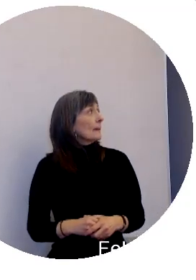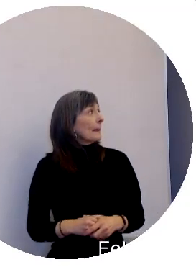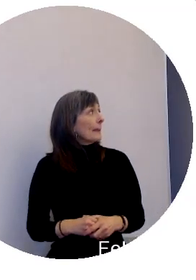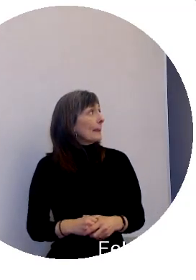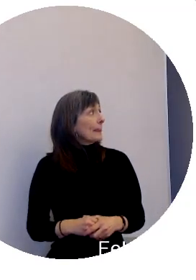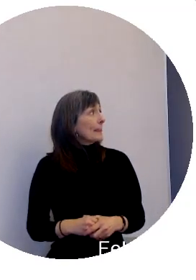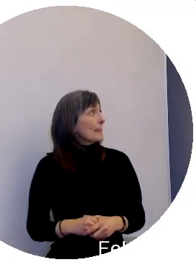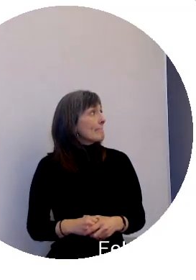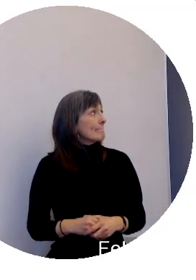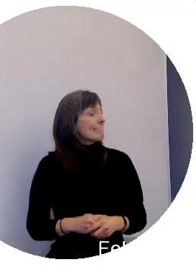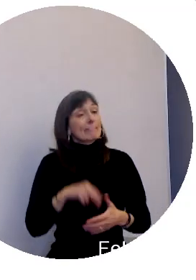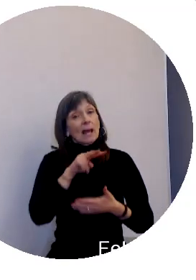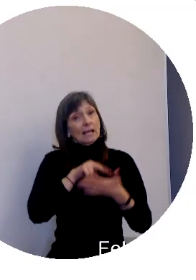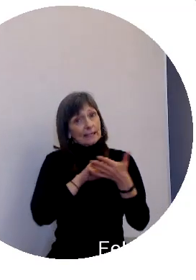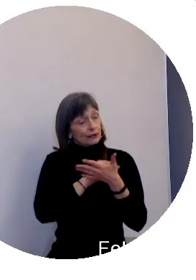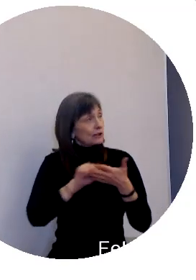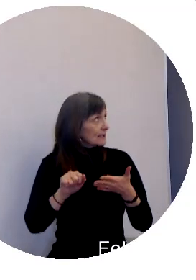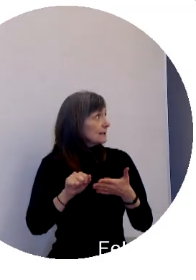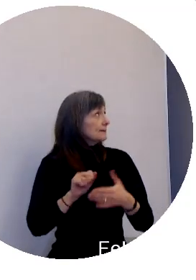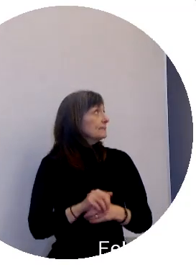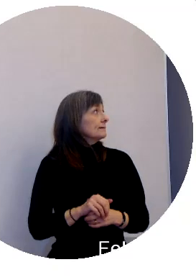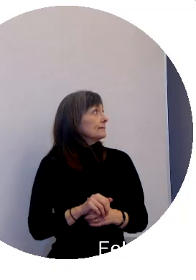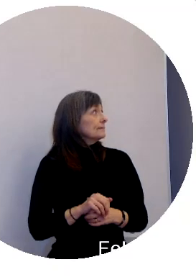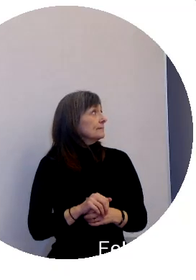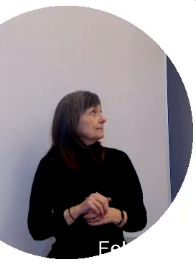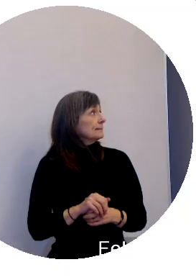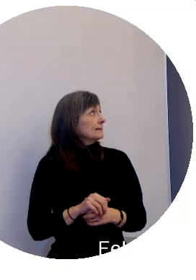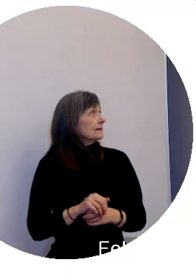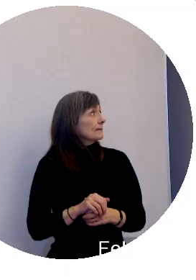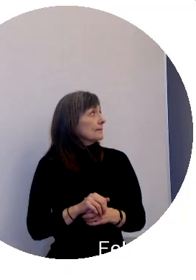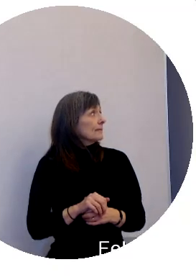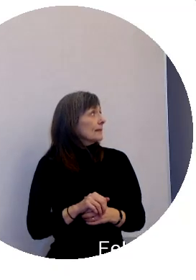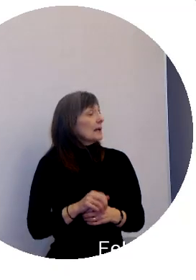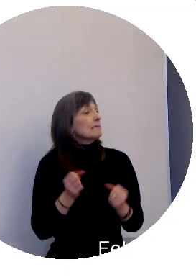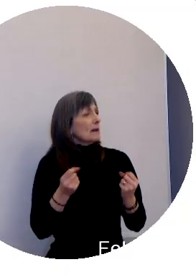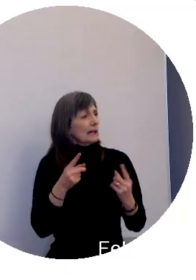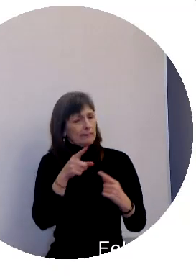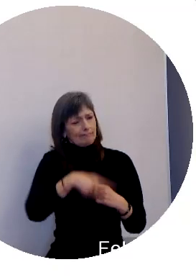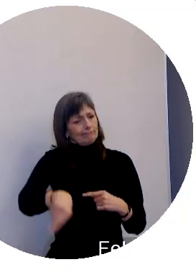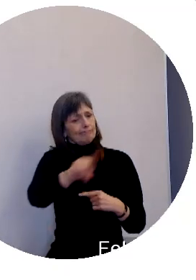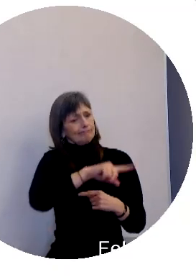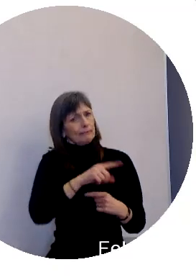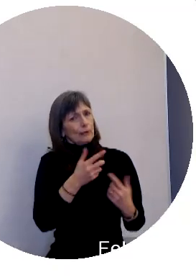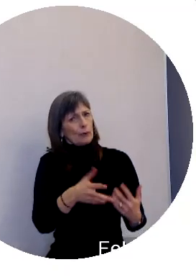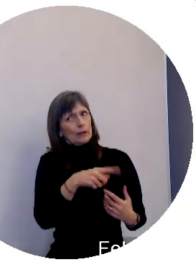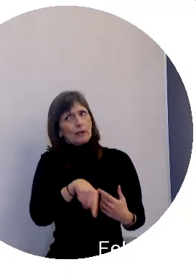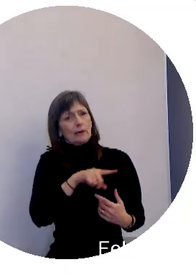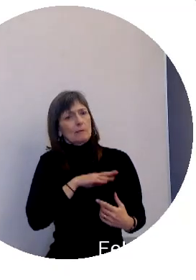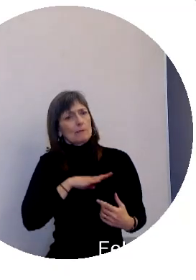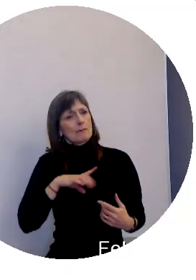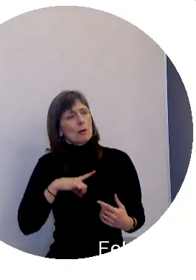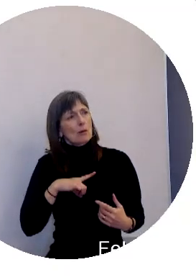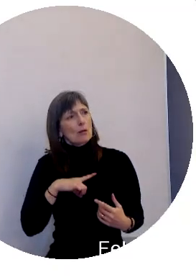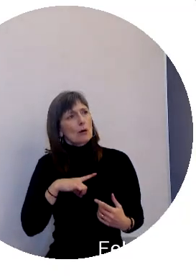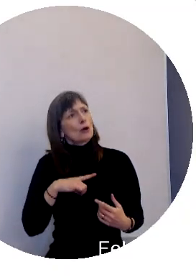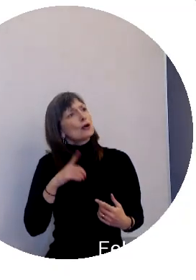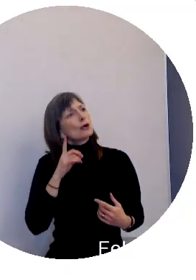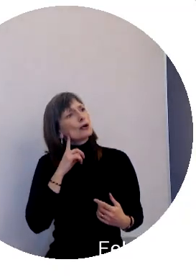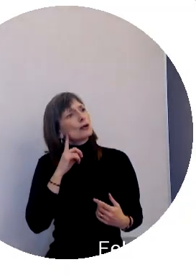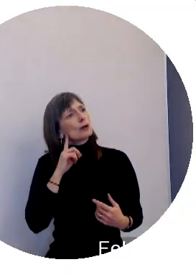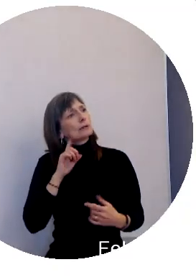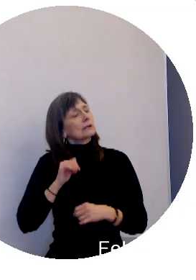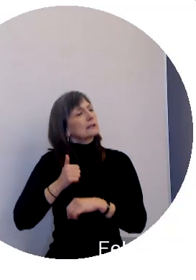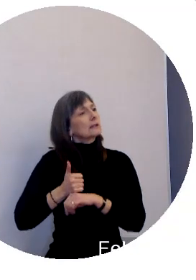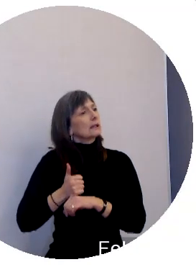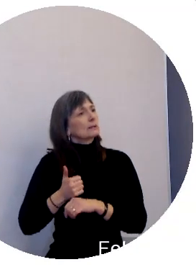for us are in the areas of literacy and numeracy. Many around the table have heard about the